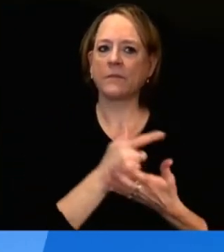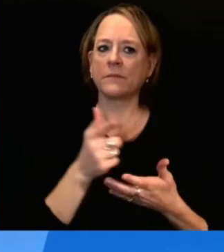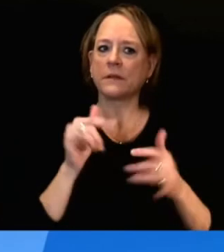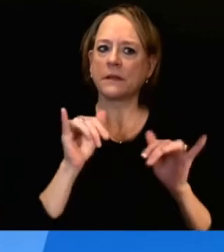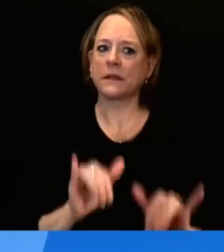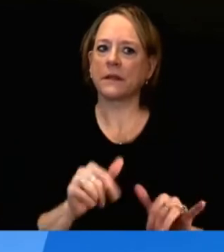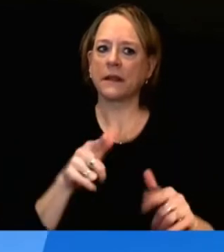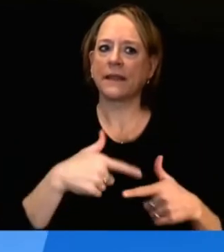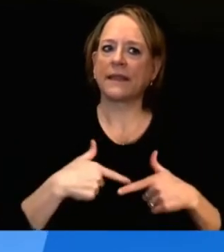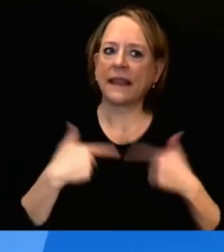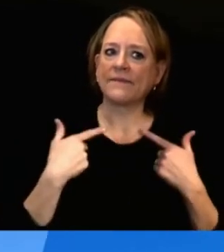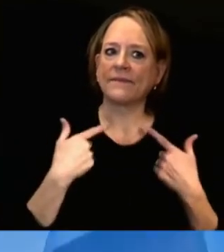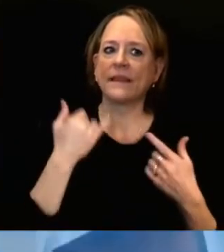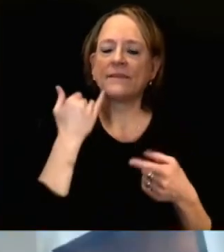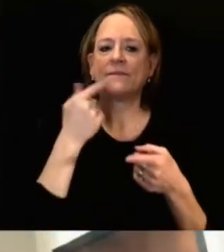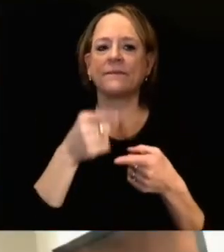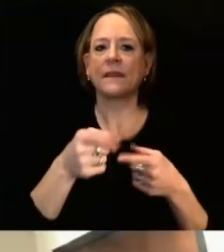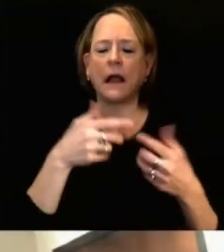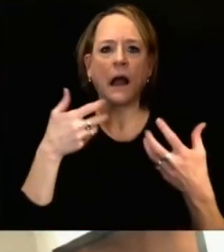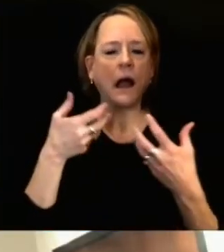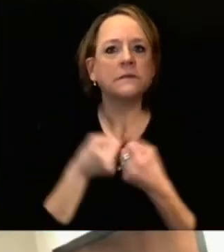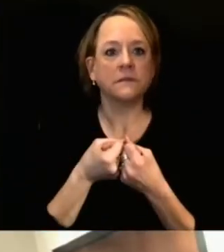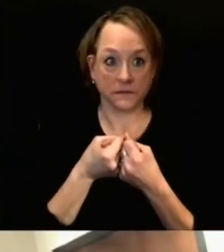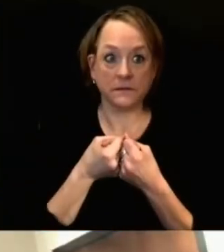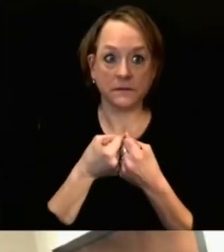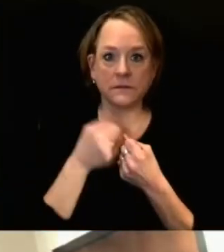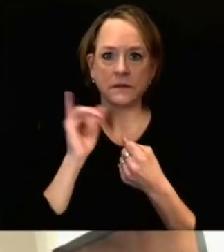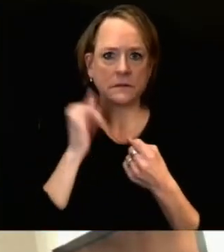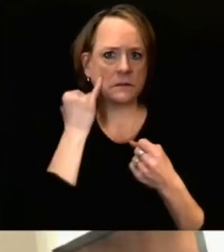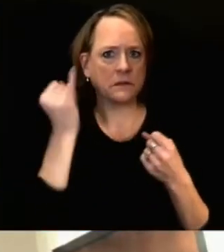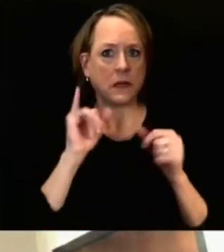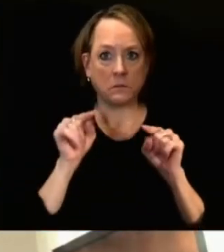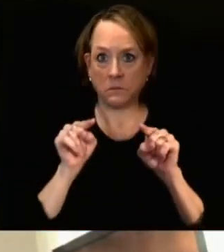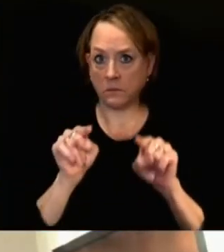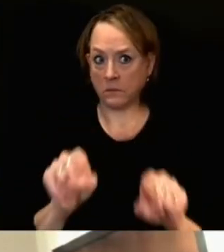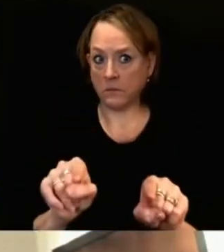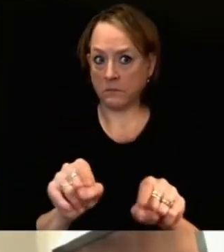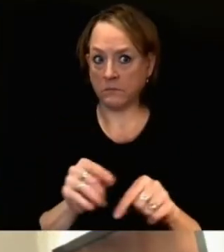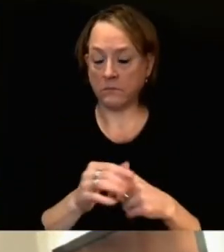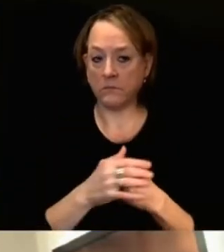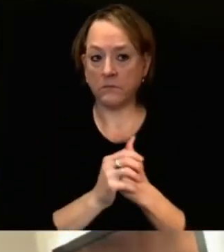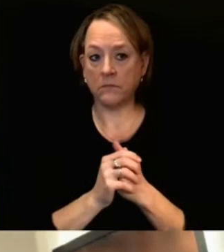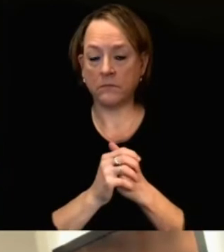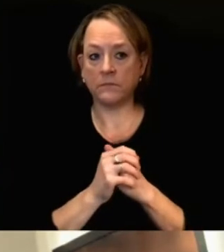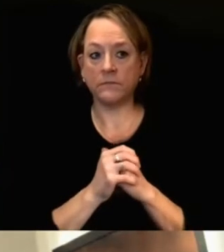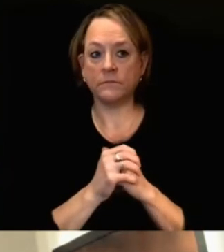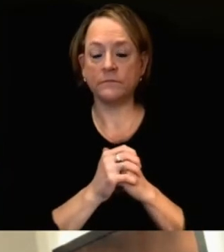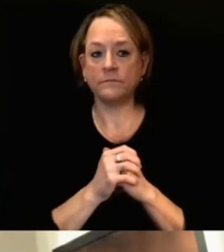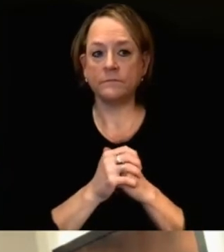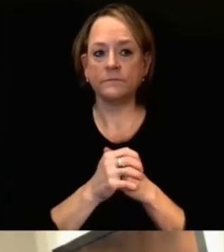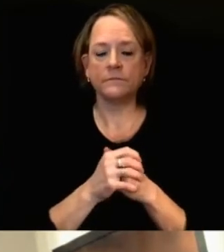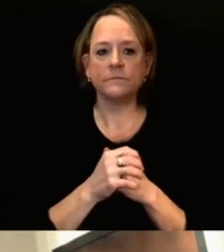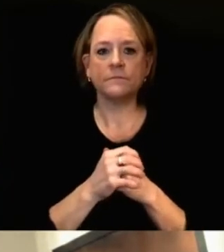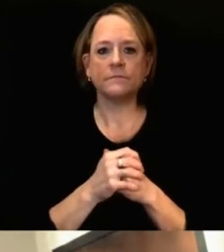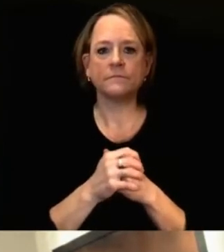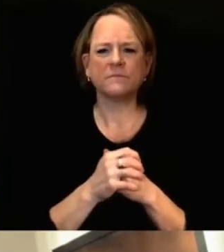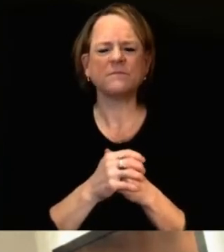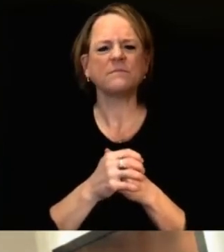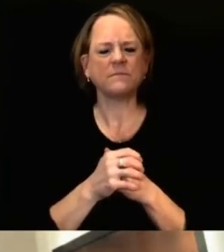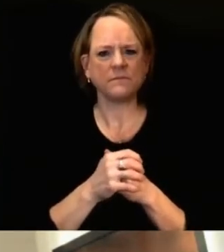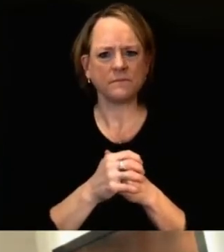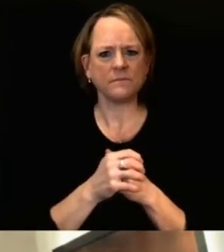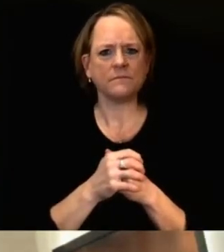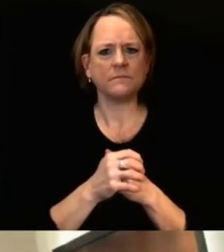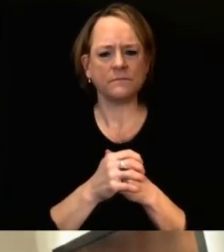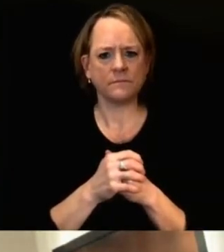Yeah, sure. Thanks. I agree to a large degree that the great benefit